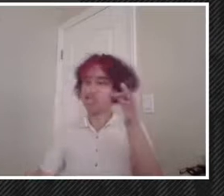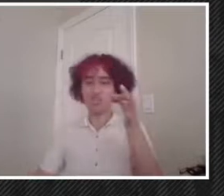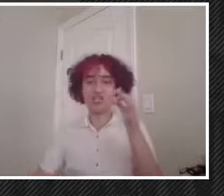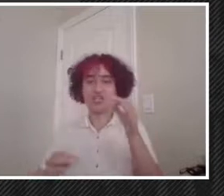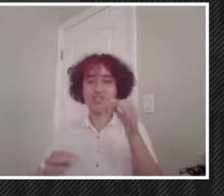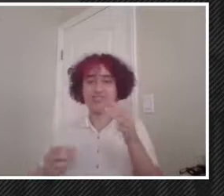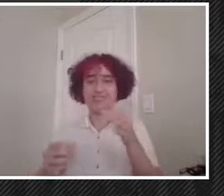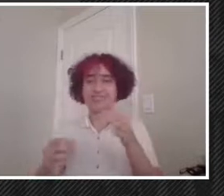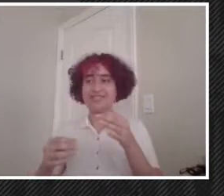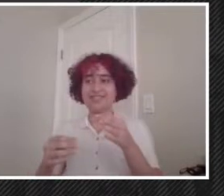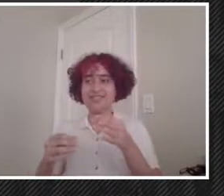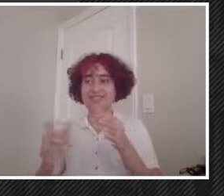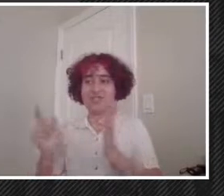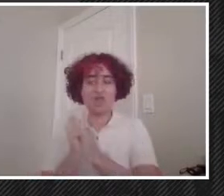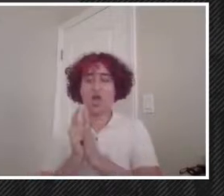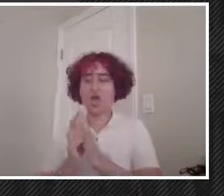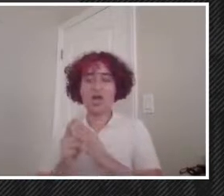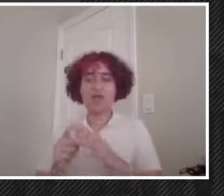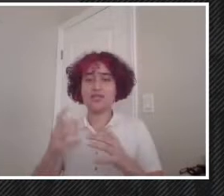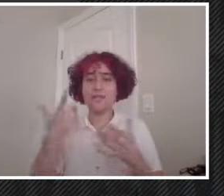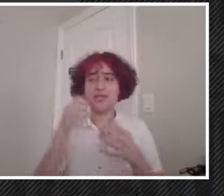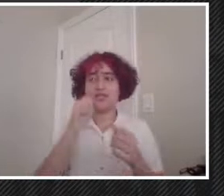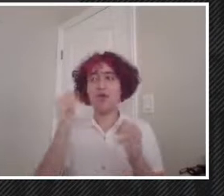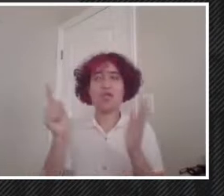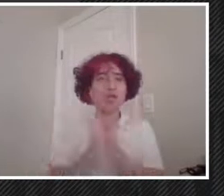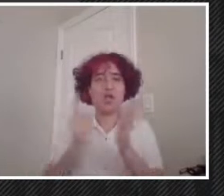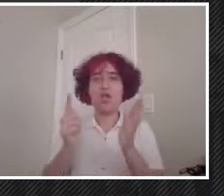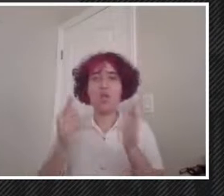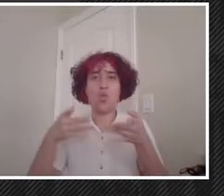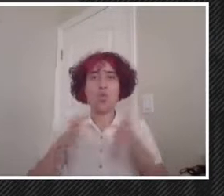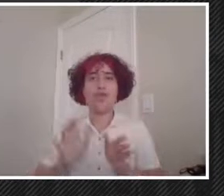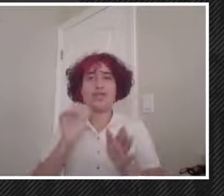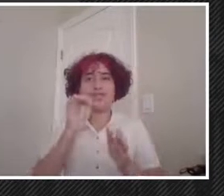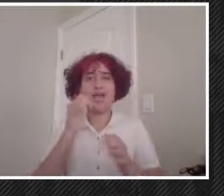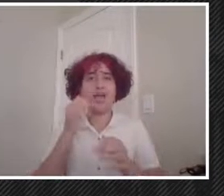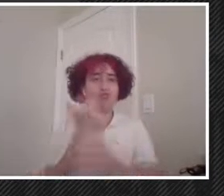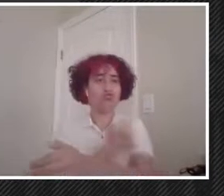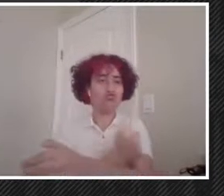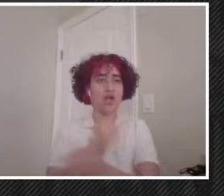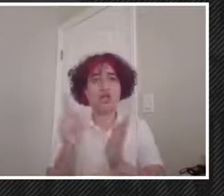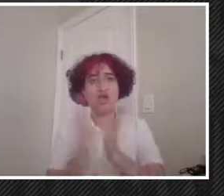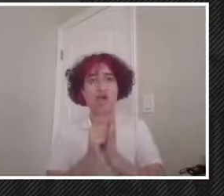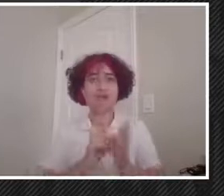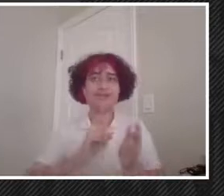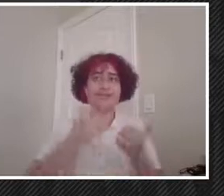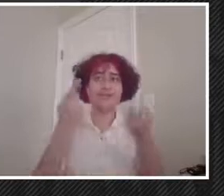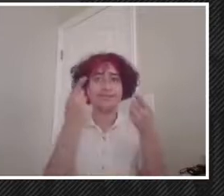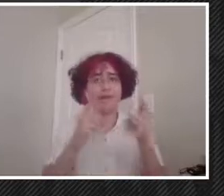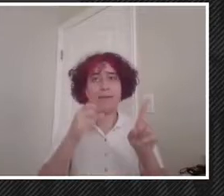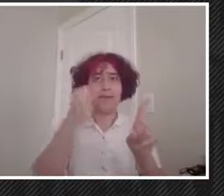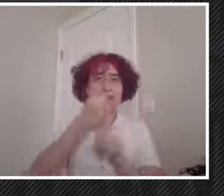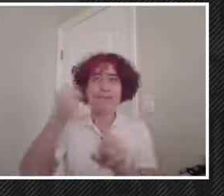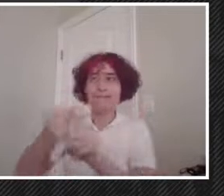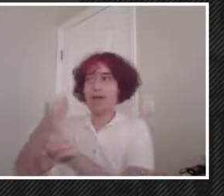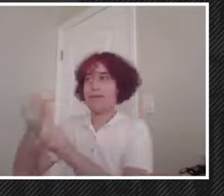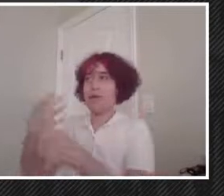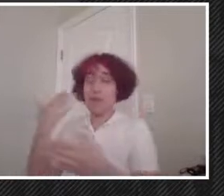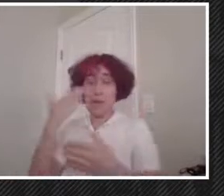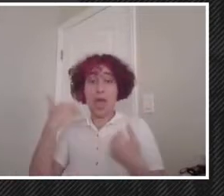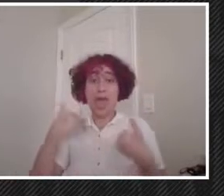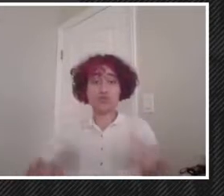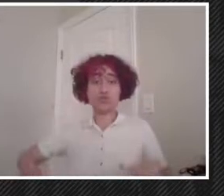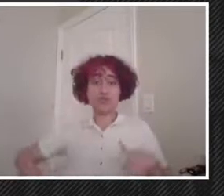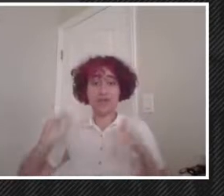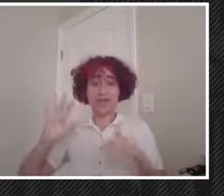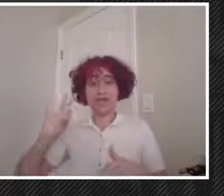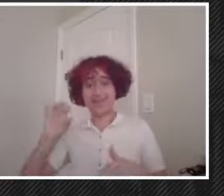laws played out when I was growing up in the 80s and in the 90s across this country. And so we